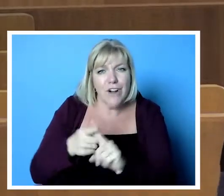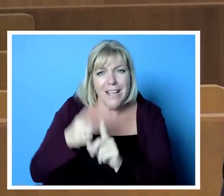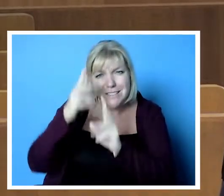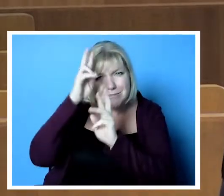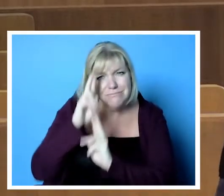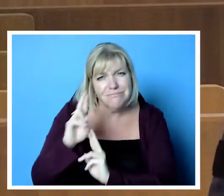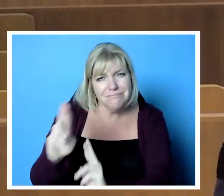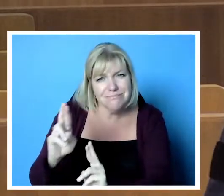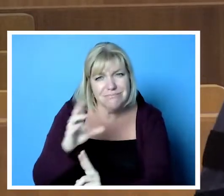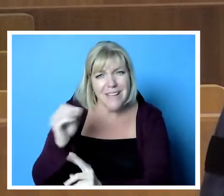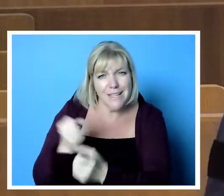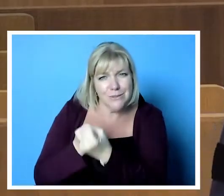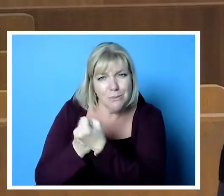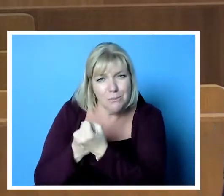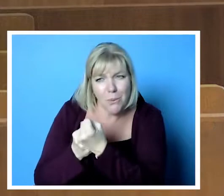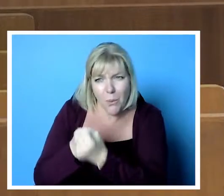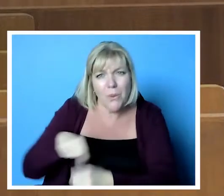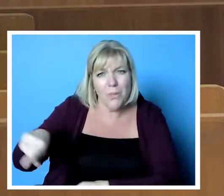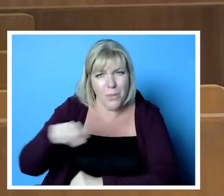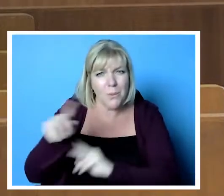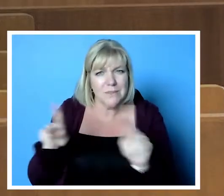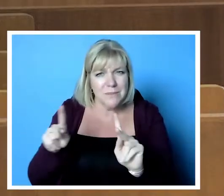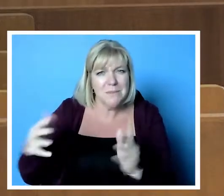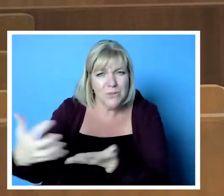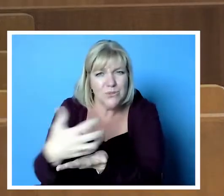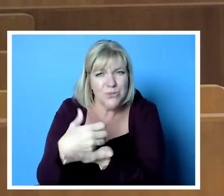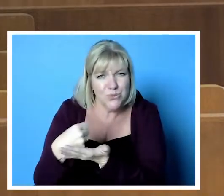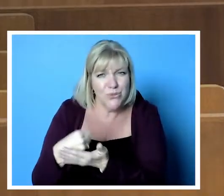the support that they deserved.